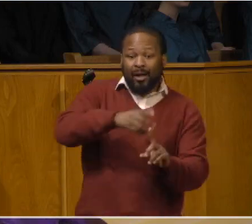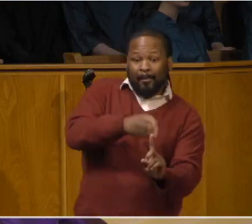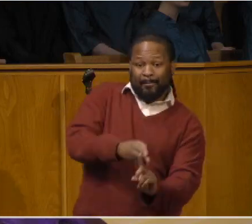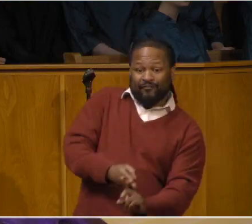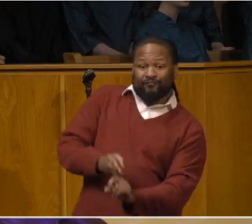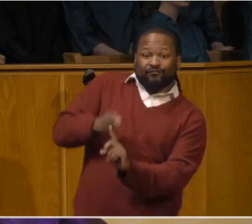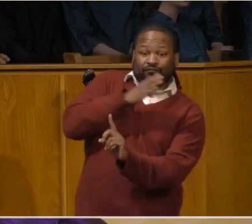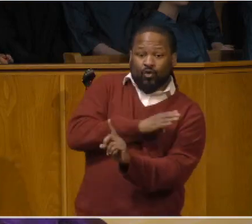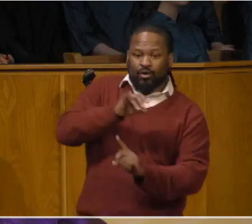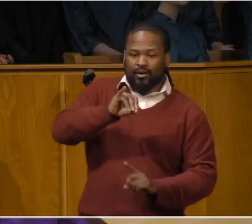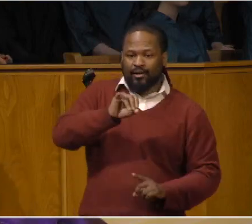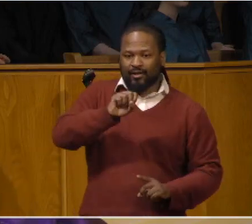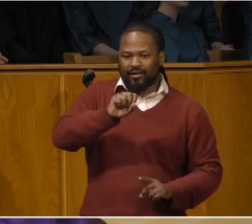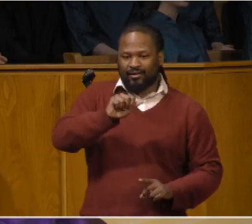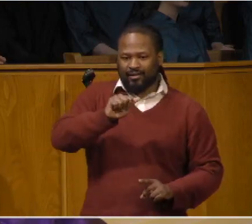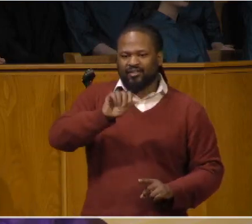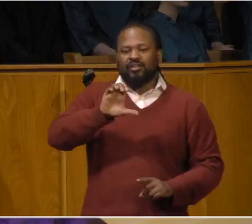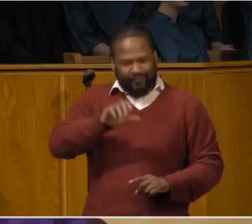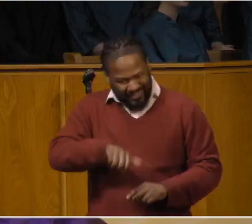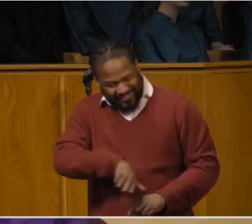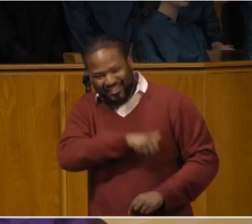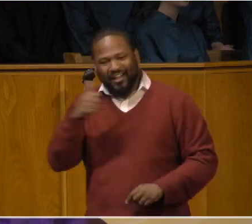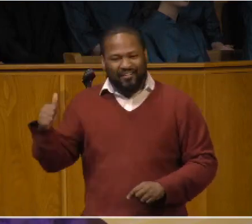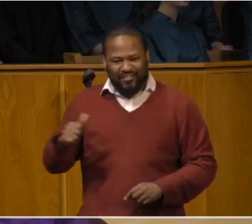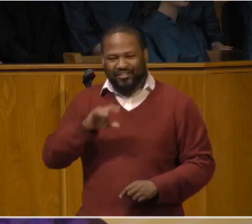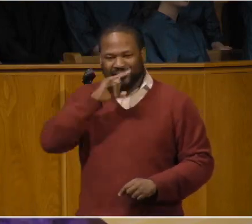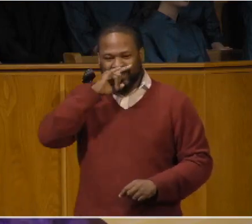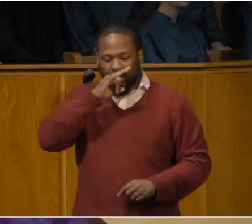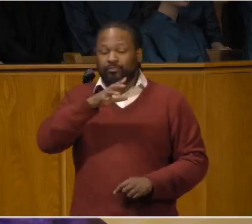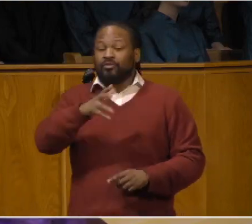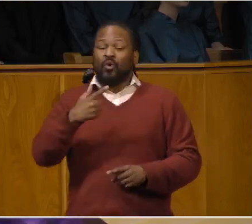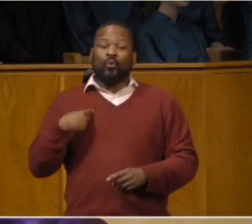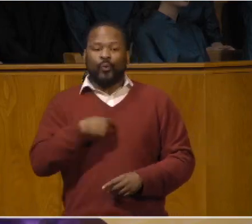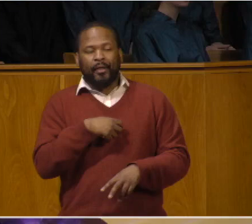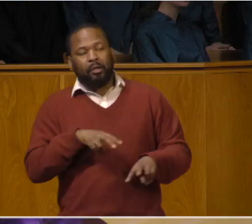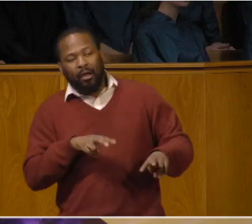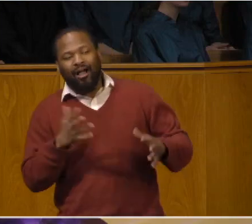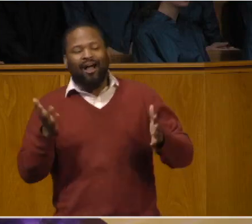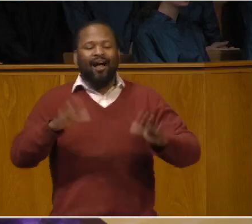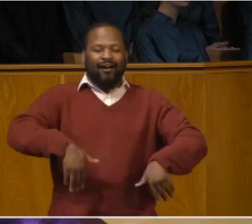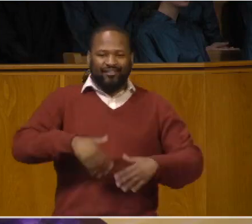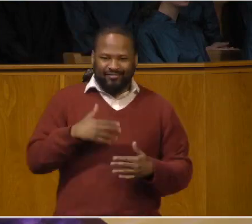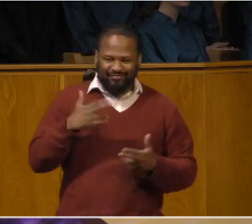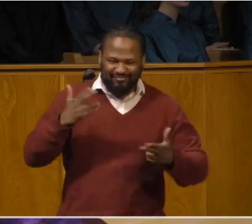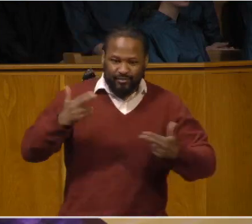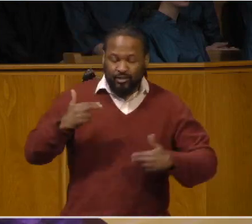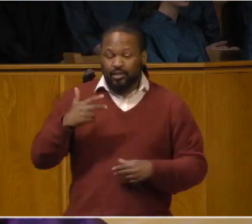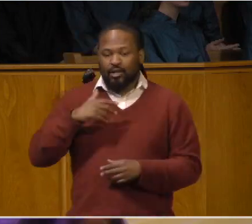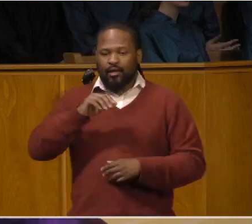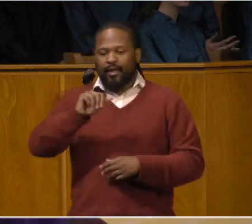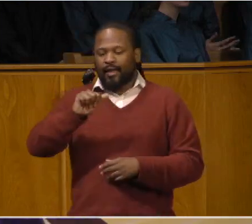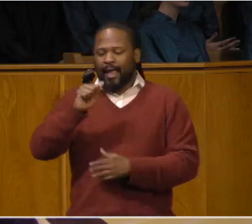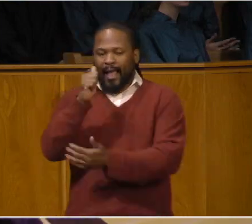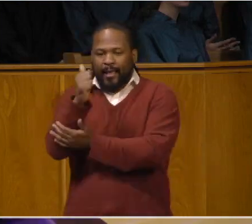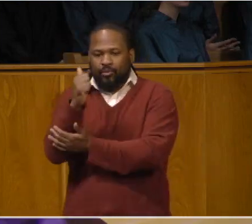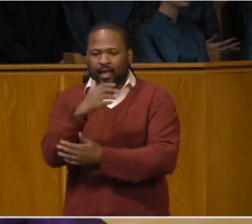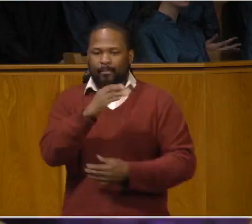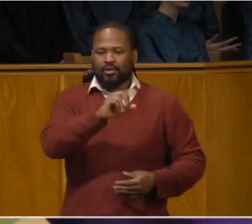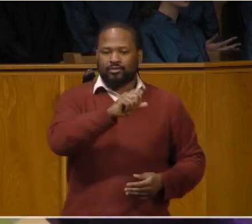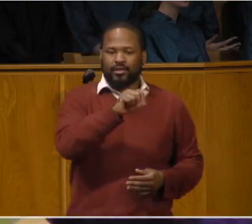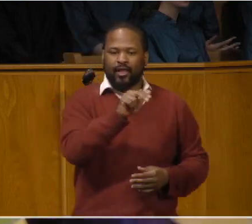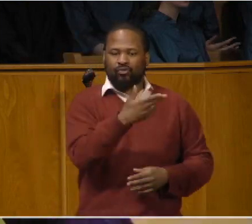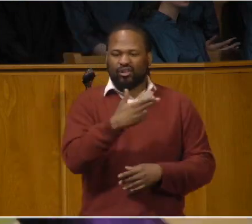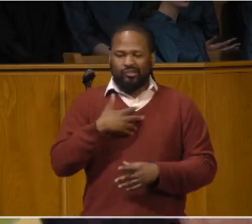Isaac. We kind of joke and make light of the situation, saying Abraham and Sarah got tired of waiting for God, so